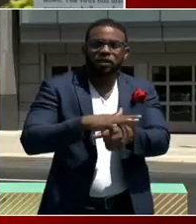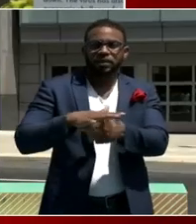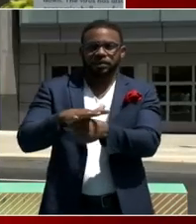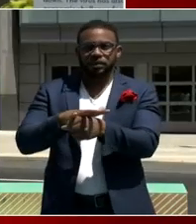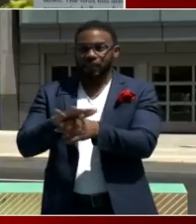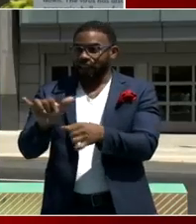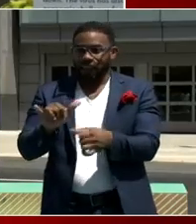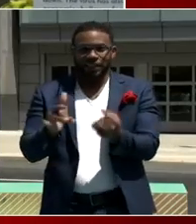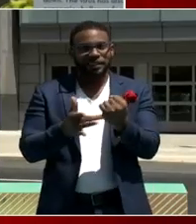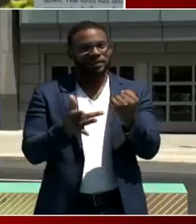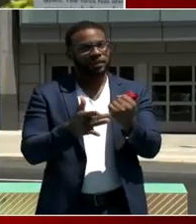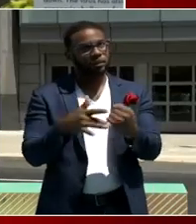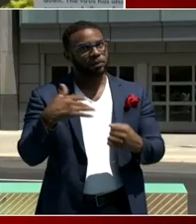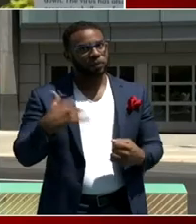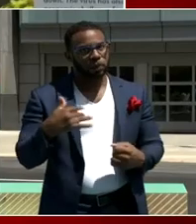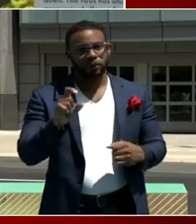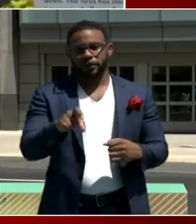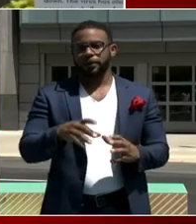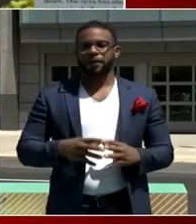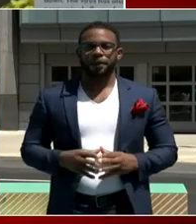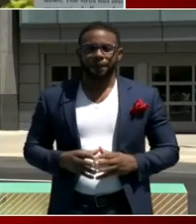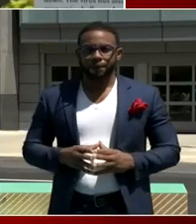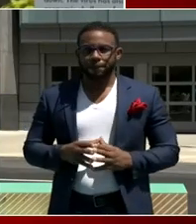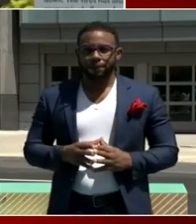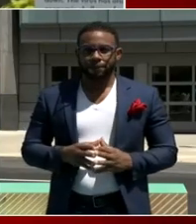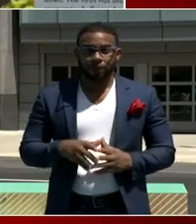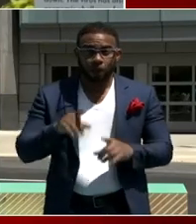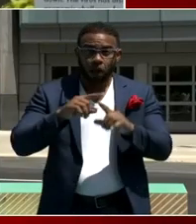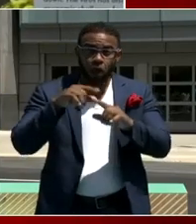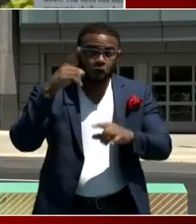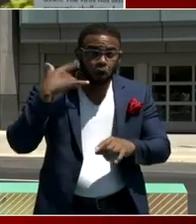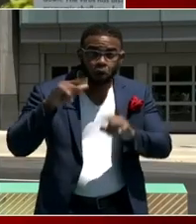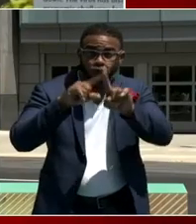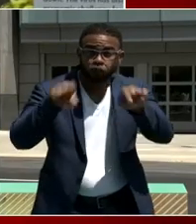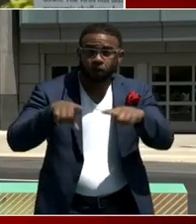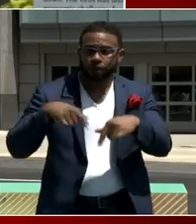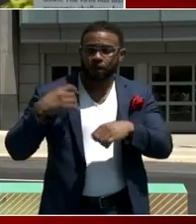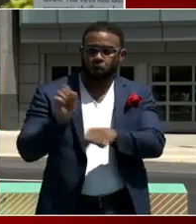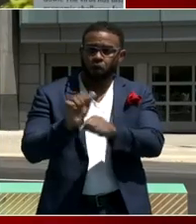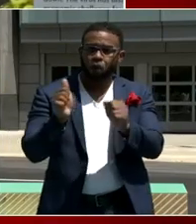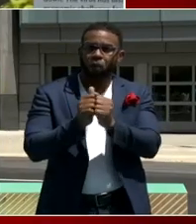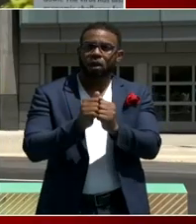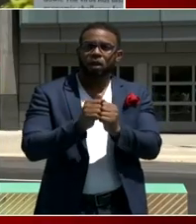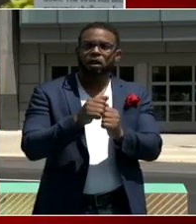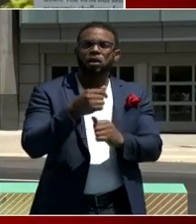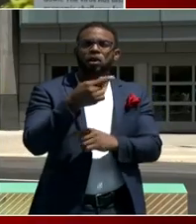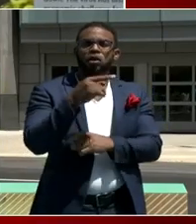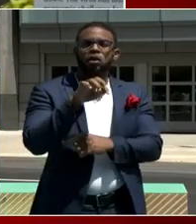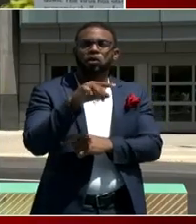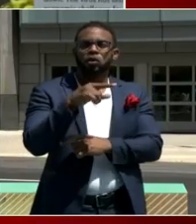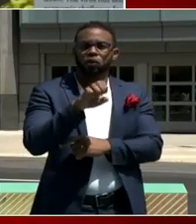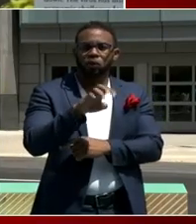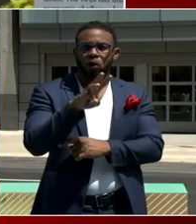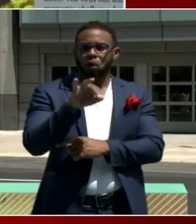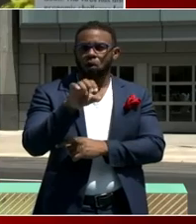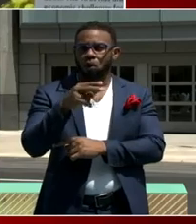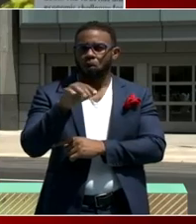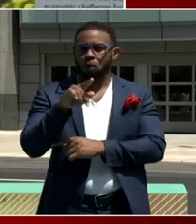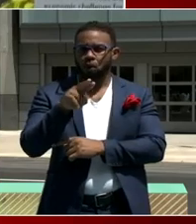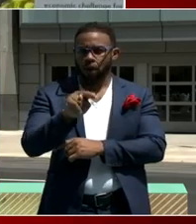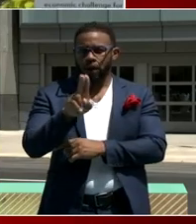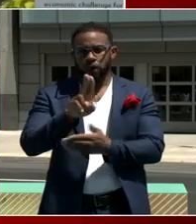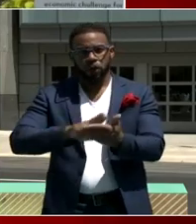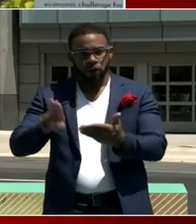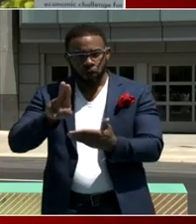sectors like technology. The Golden Triangle has been working with George Washington University and the mayor's